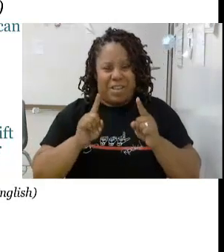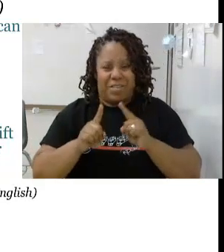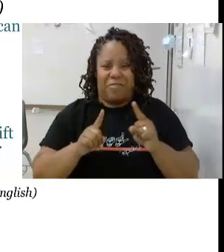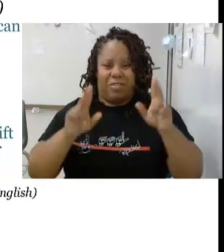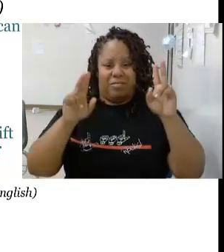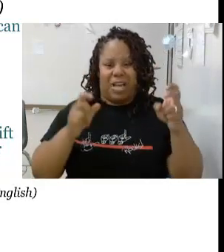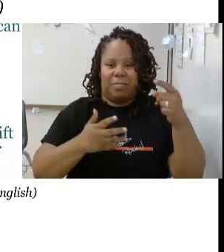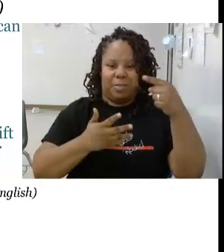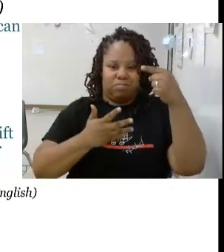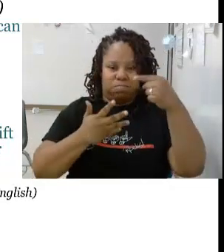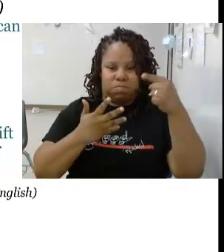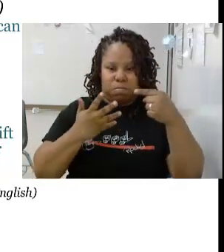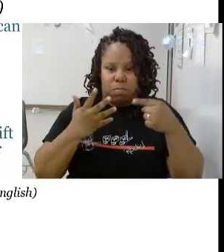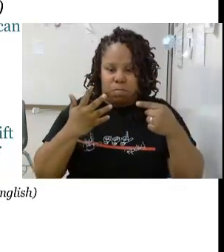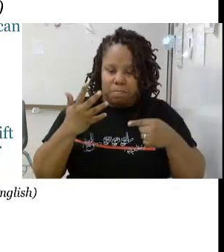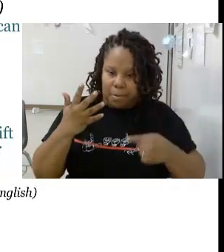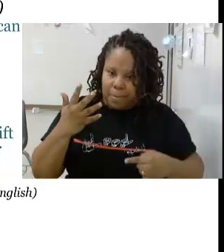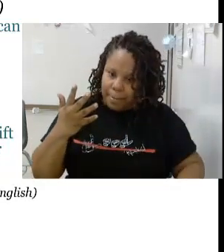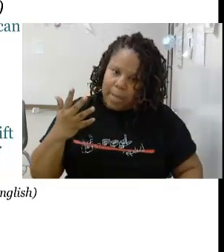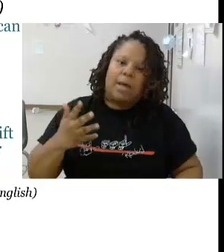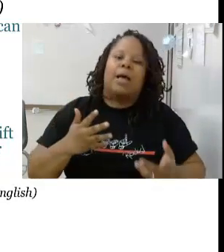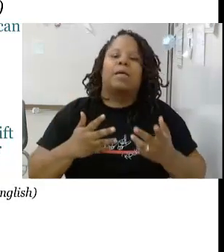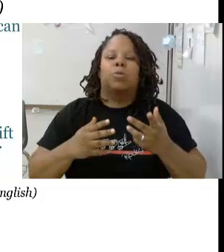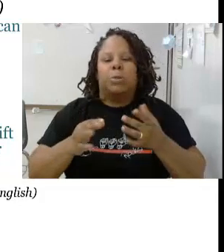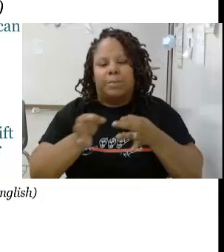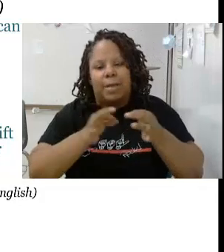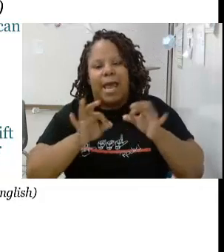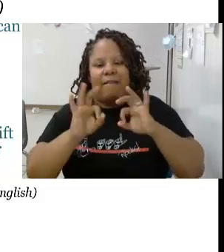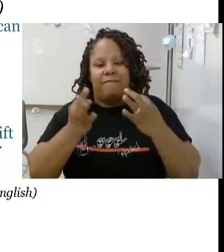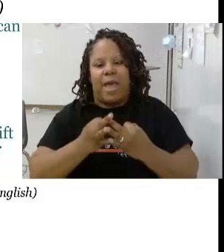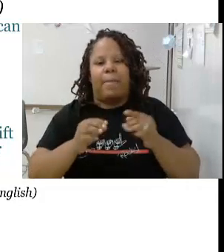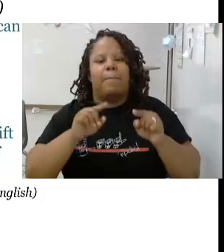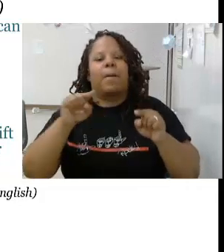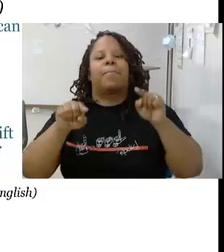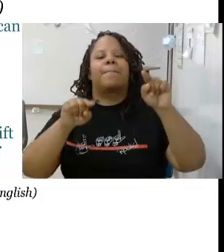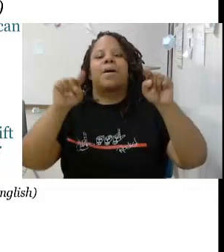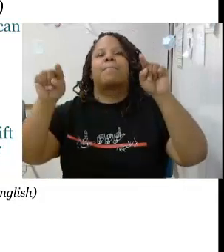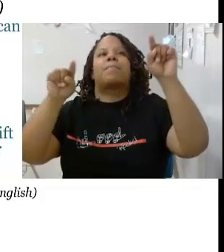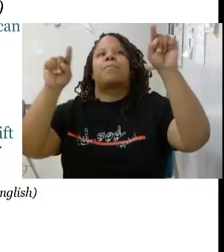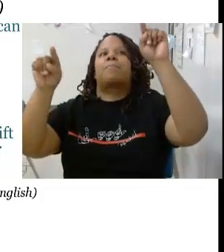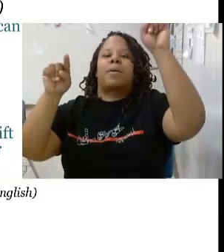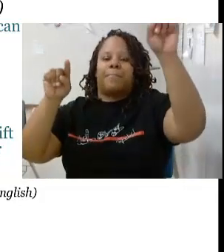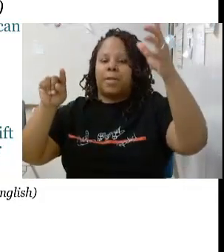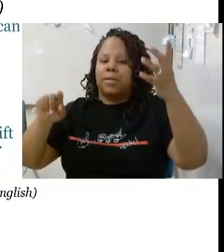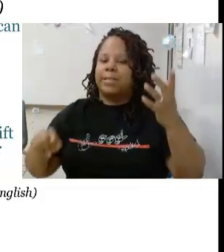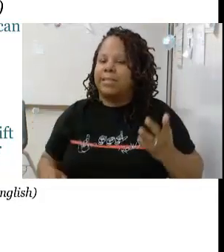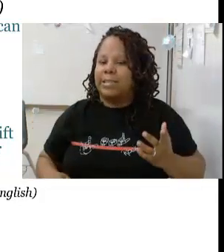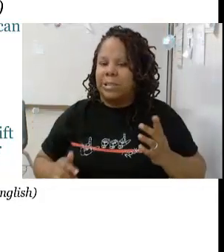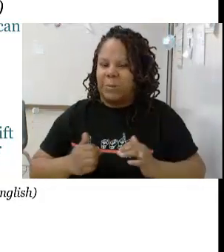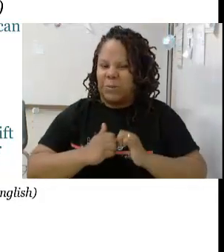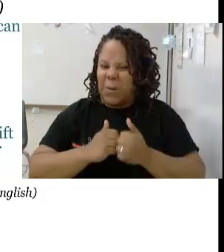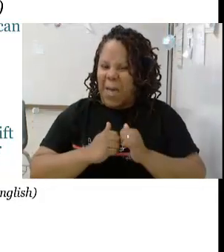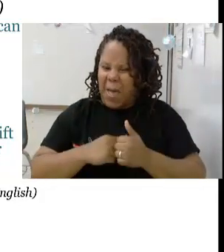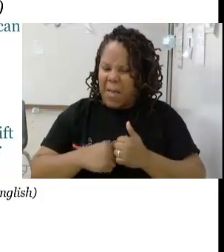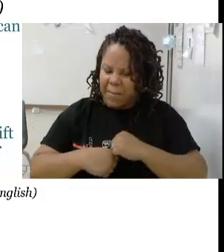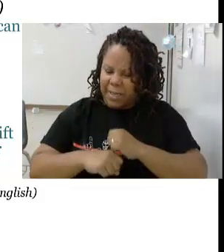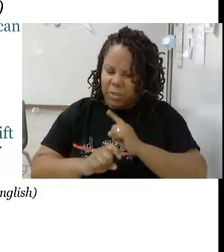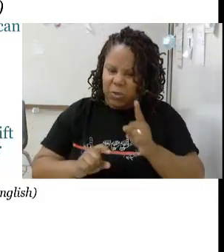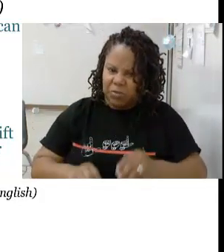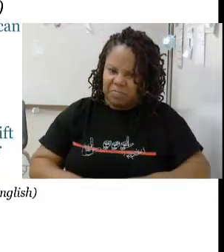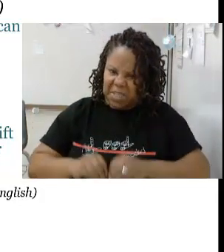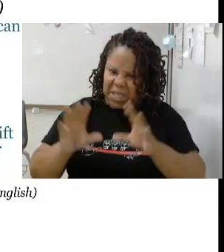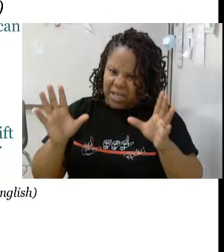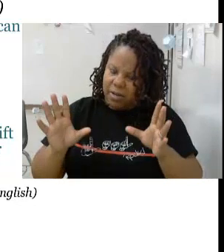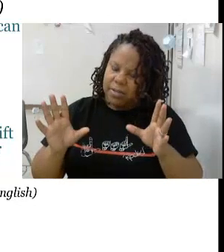subjects, sometimes 3, 4, and on, if you go on deep into your family history. So if you were talking about your parents, what you would do